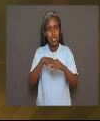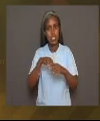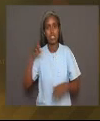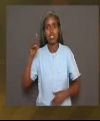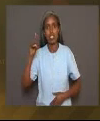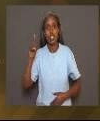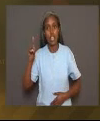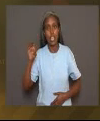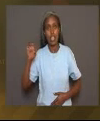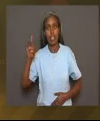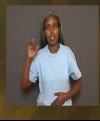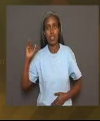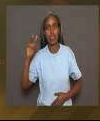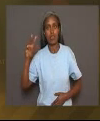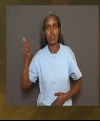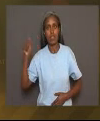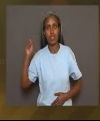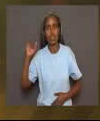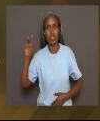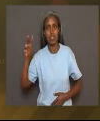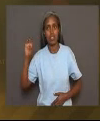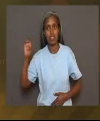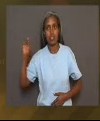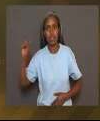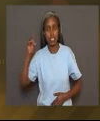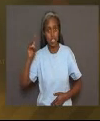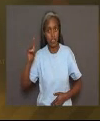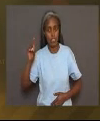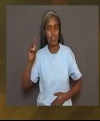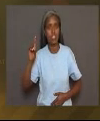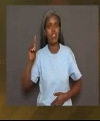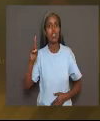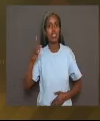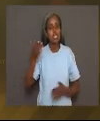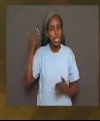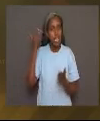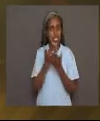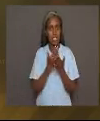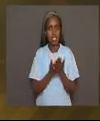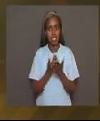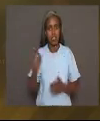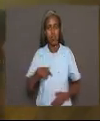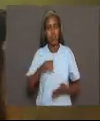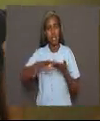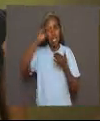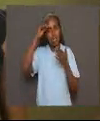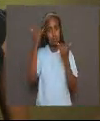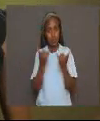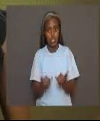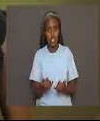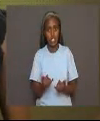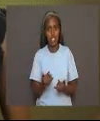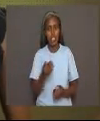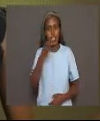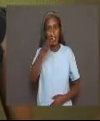Derivatives. In the last lesson, we learned to sketch a curved graph.